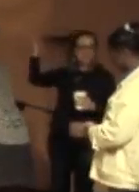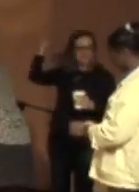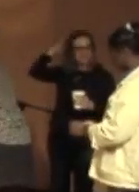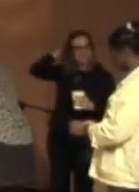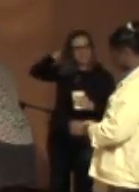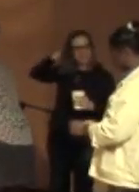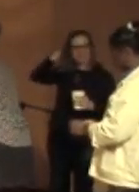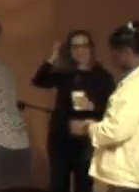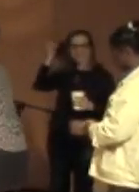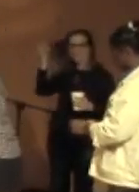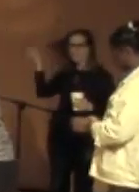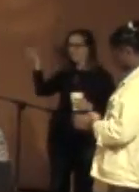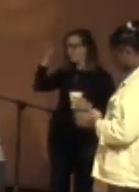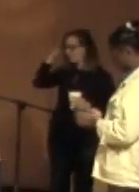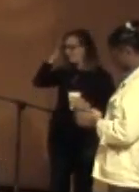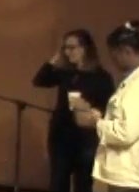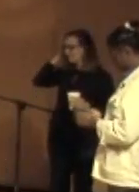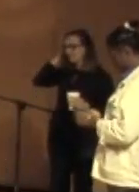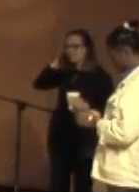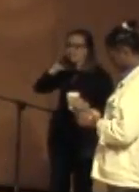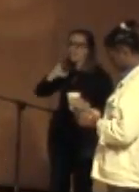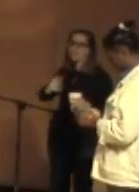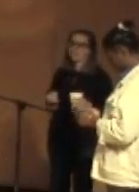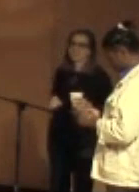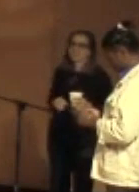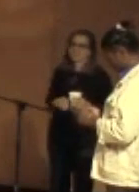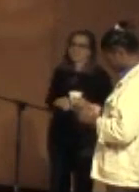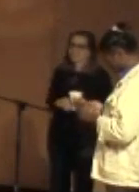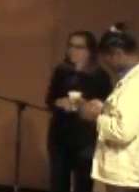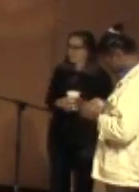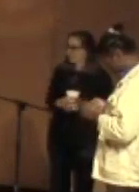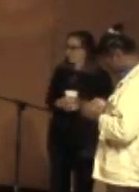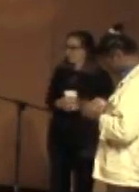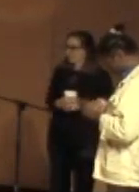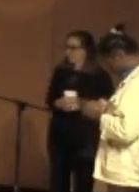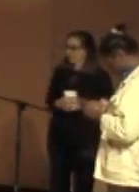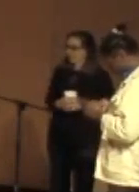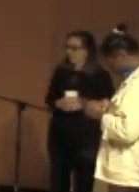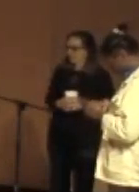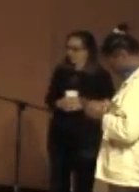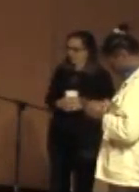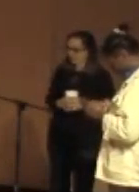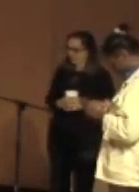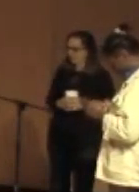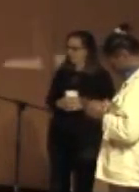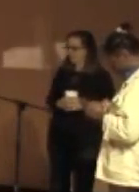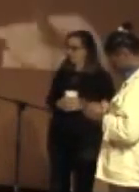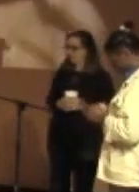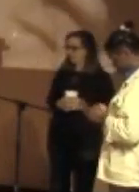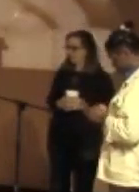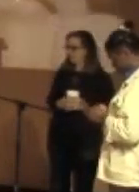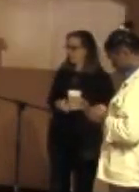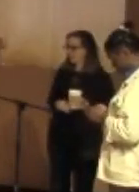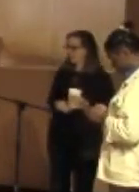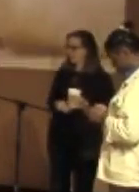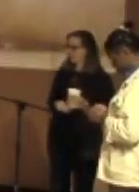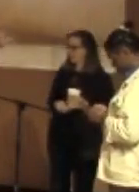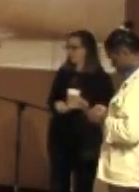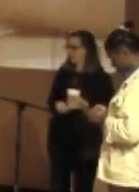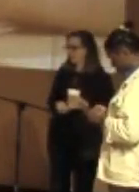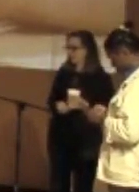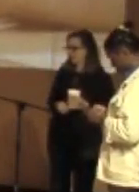corner so how many do you you have to hold it in your hand yeah yeah how many people will we